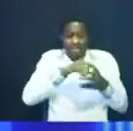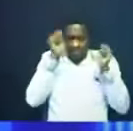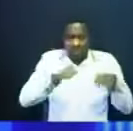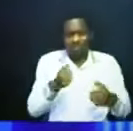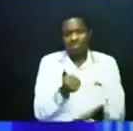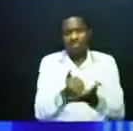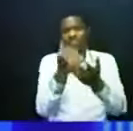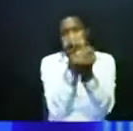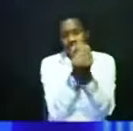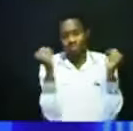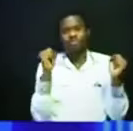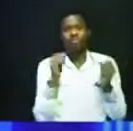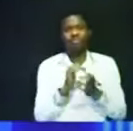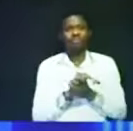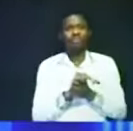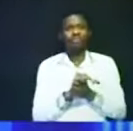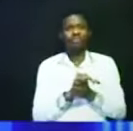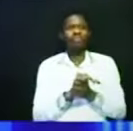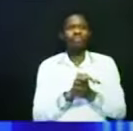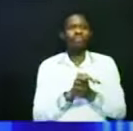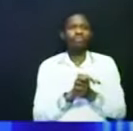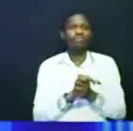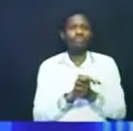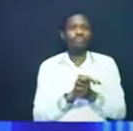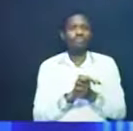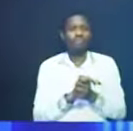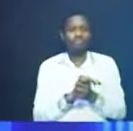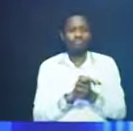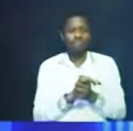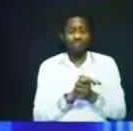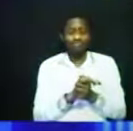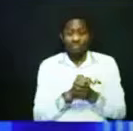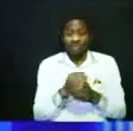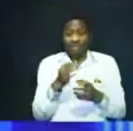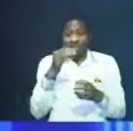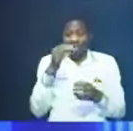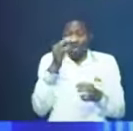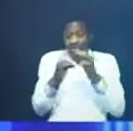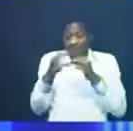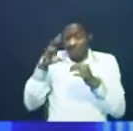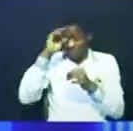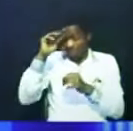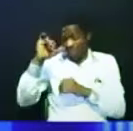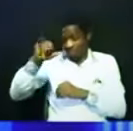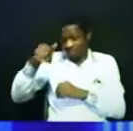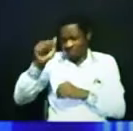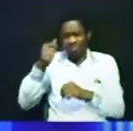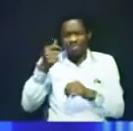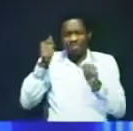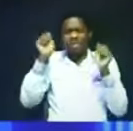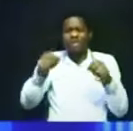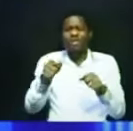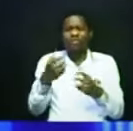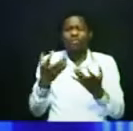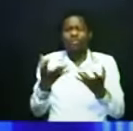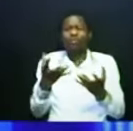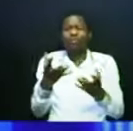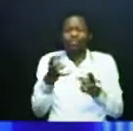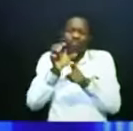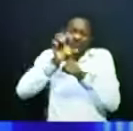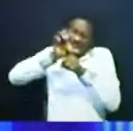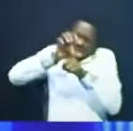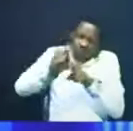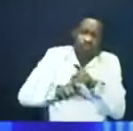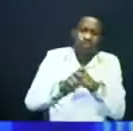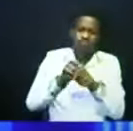them. If he could, he would have forced them to obey it. But he